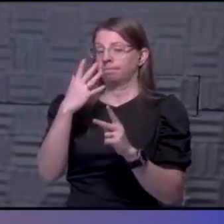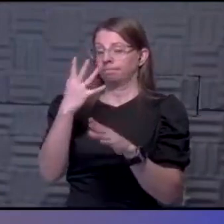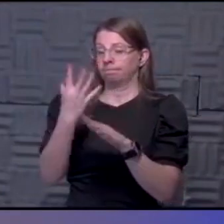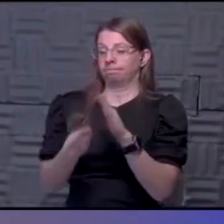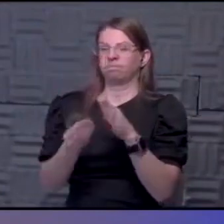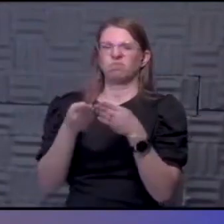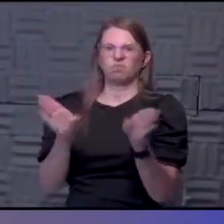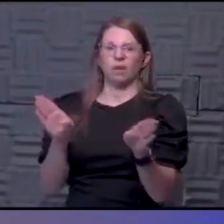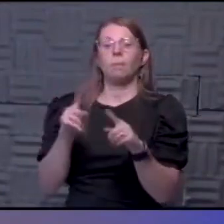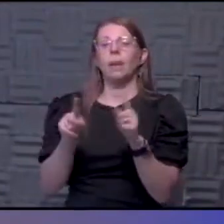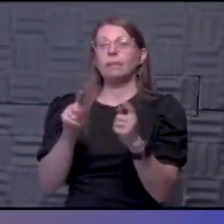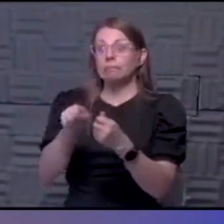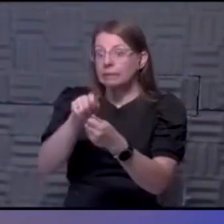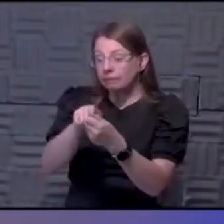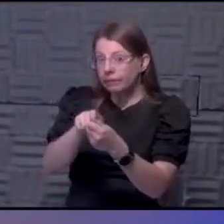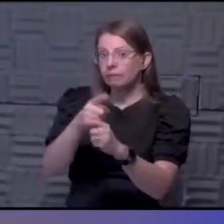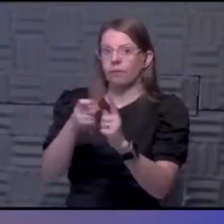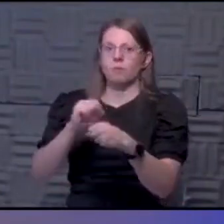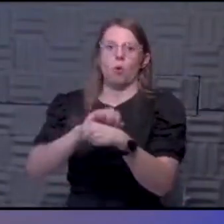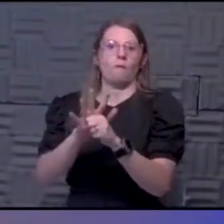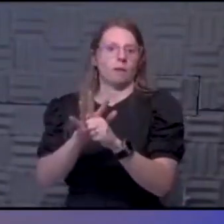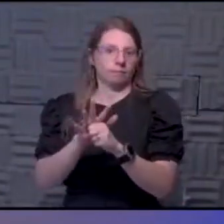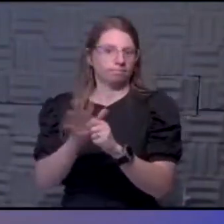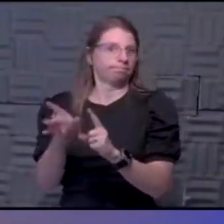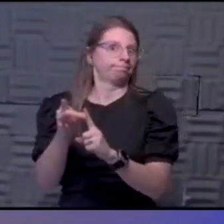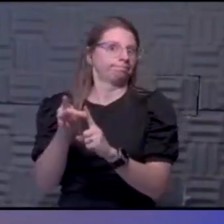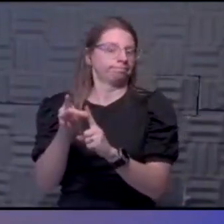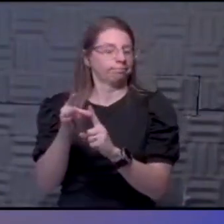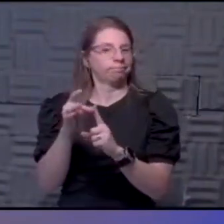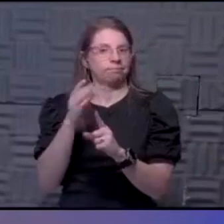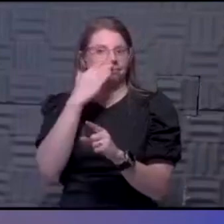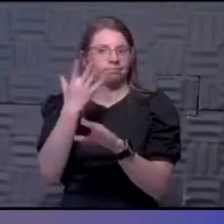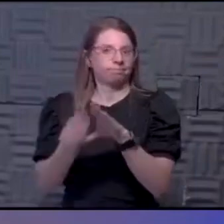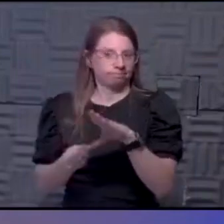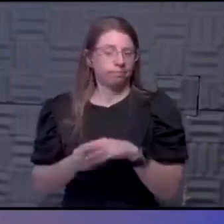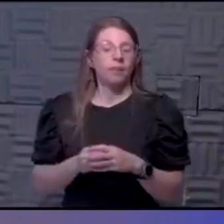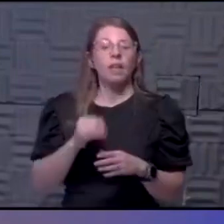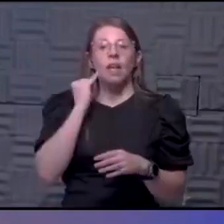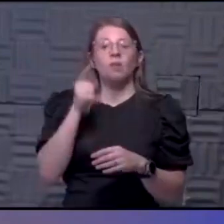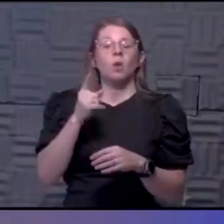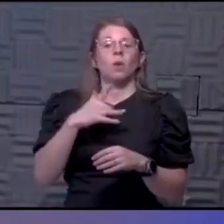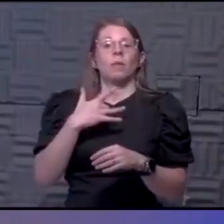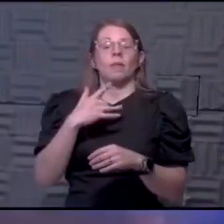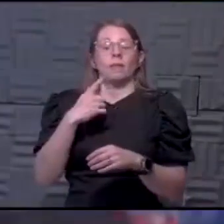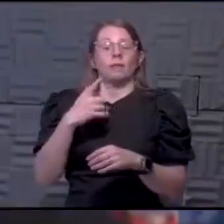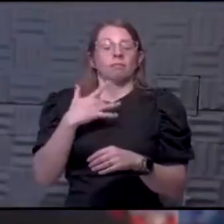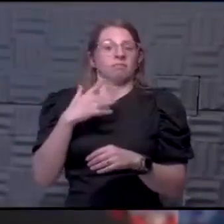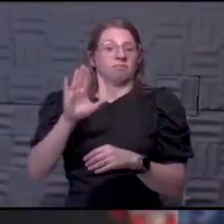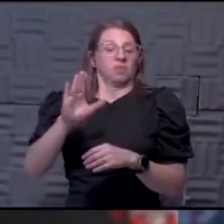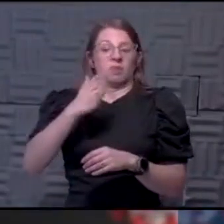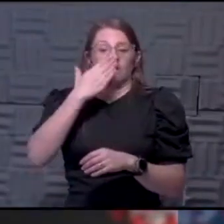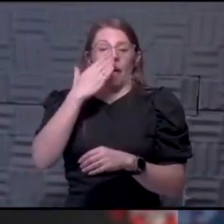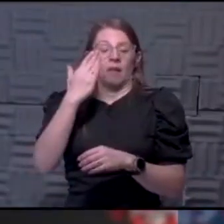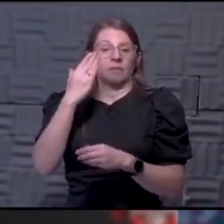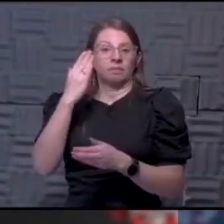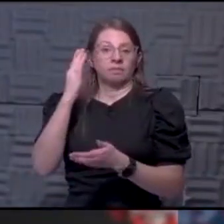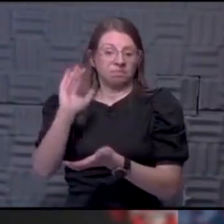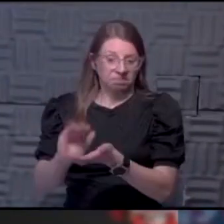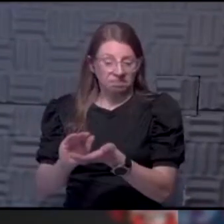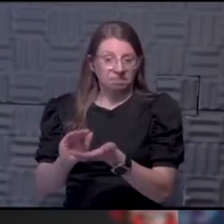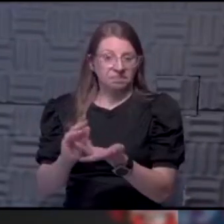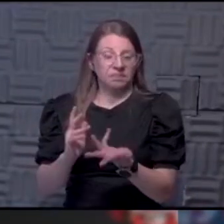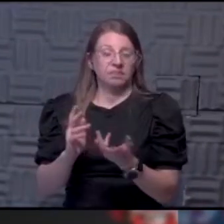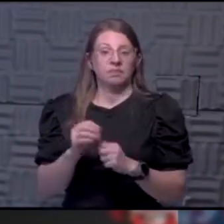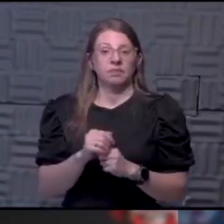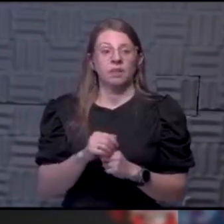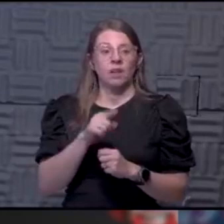in general, but particularly from COVID. And so if you think that your sense of smell is down, as you mentioned, you can go to